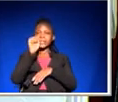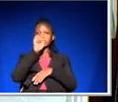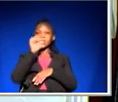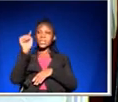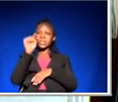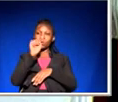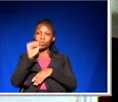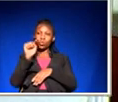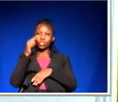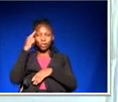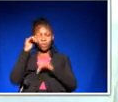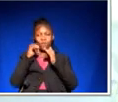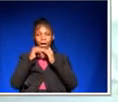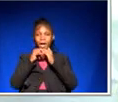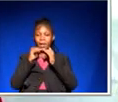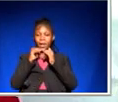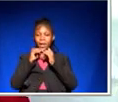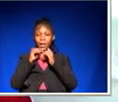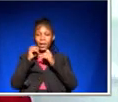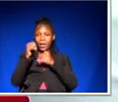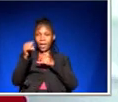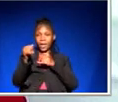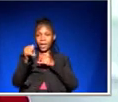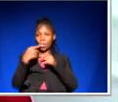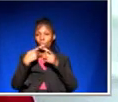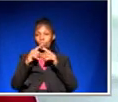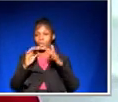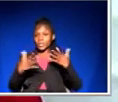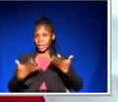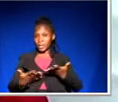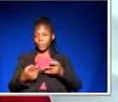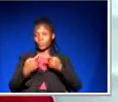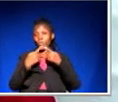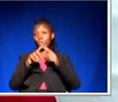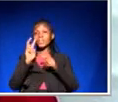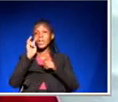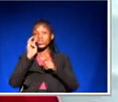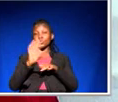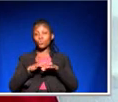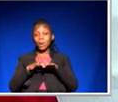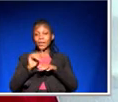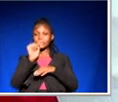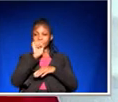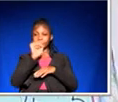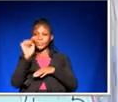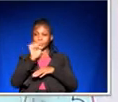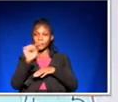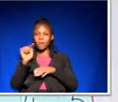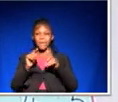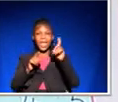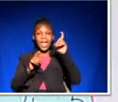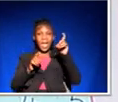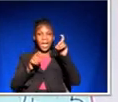a line, and we'll start by looking at the equation of the